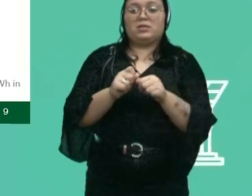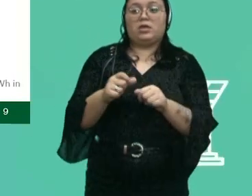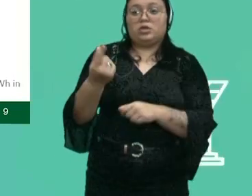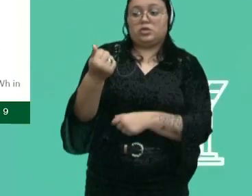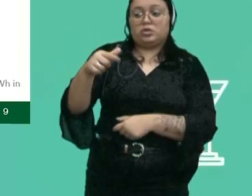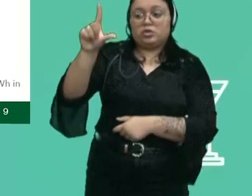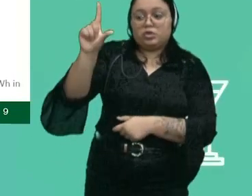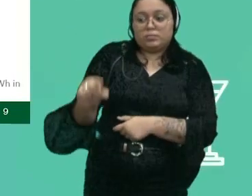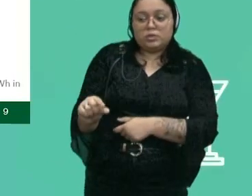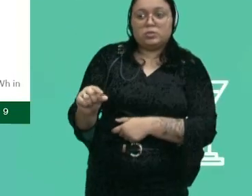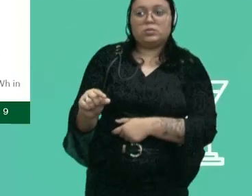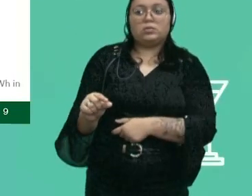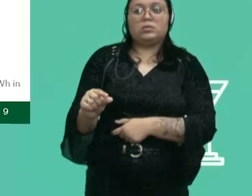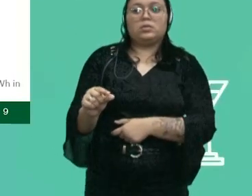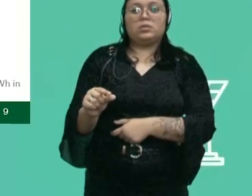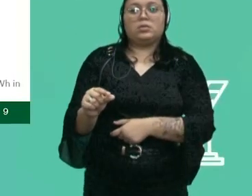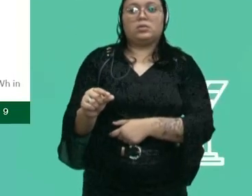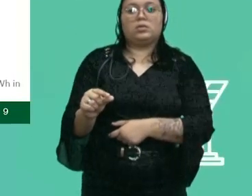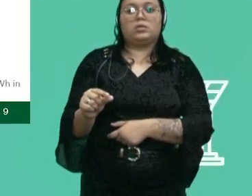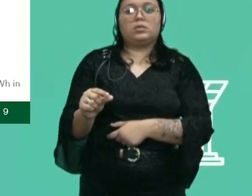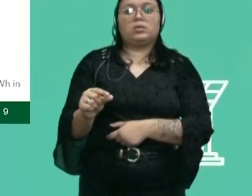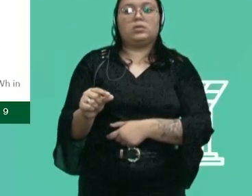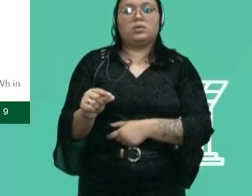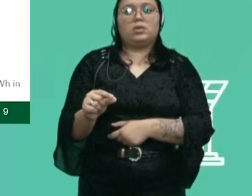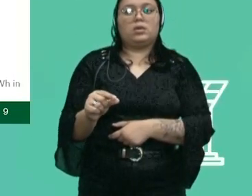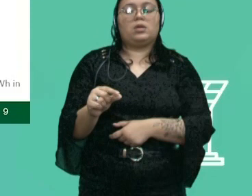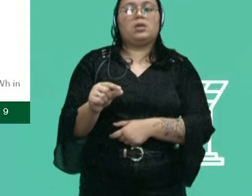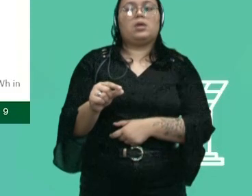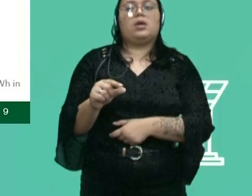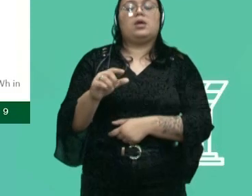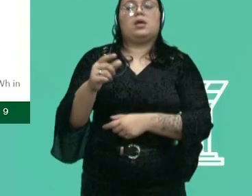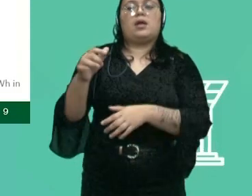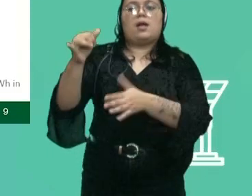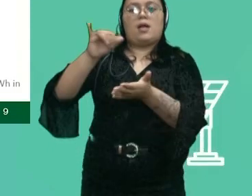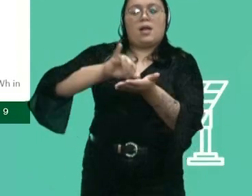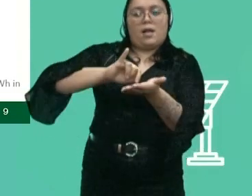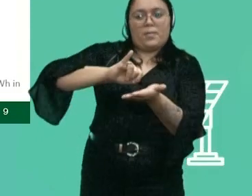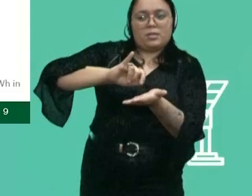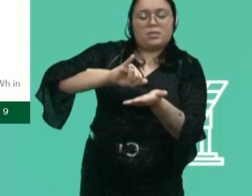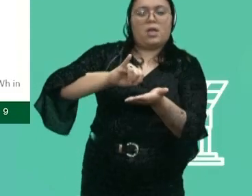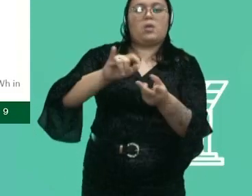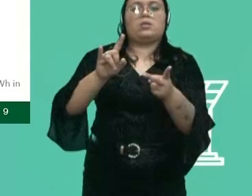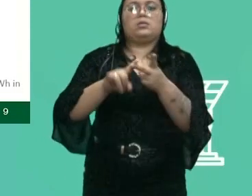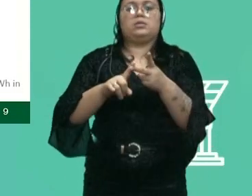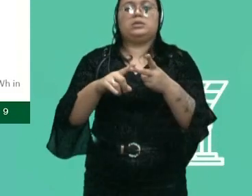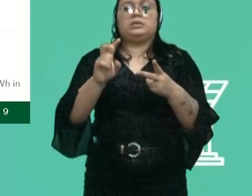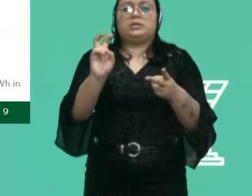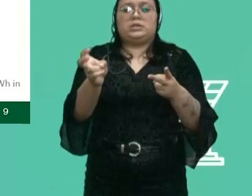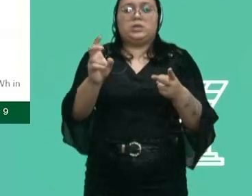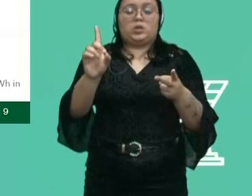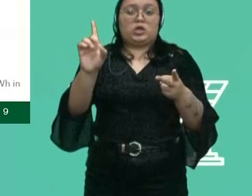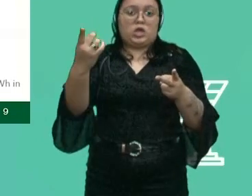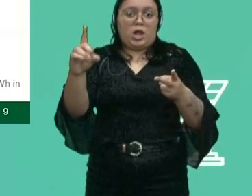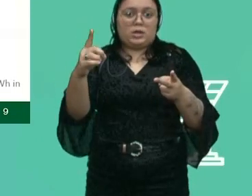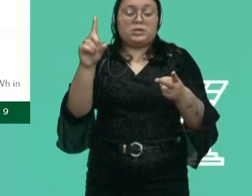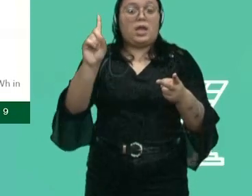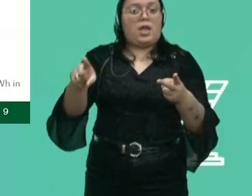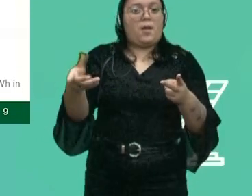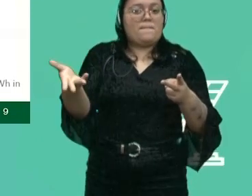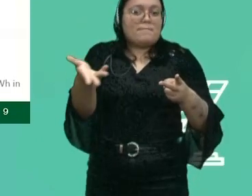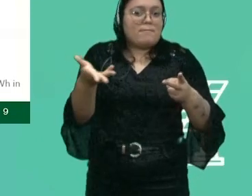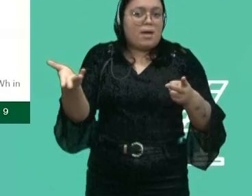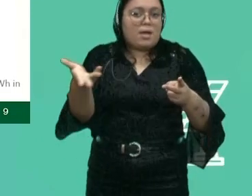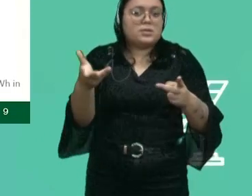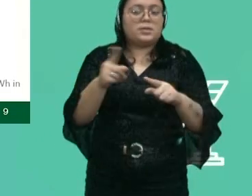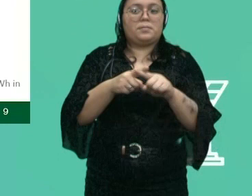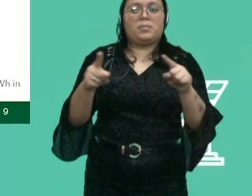cost, operating cost in gray. $5 is our baseline at low volume in the US at $50 a megawatt hour. And we're